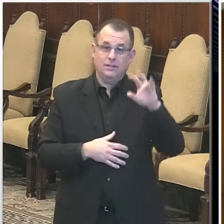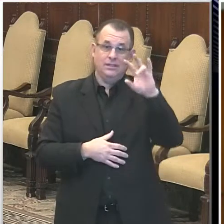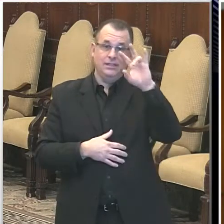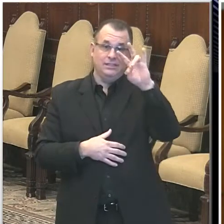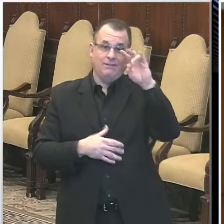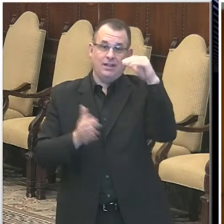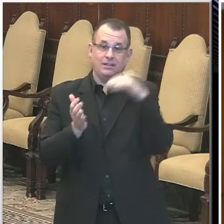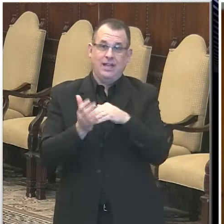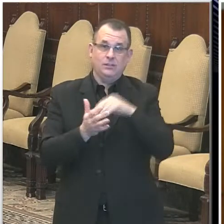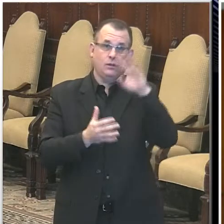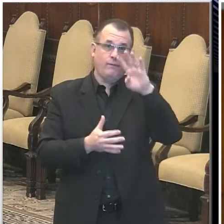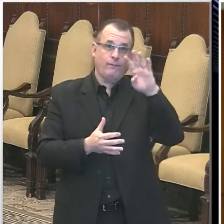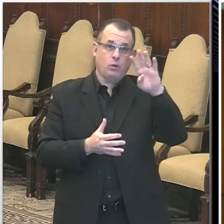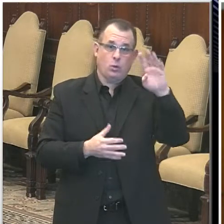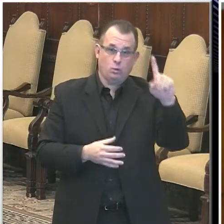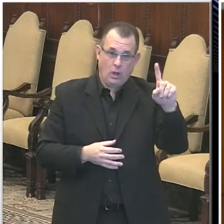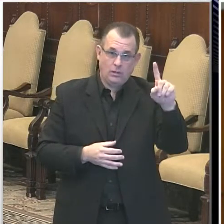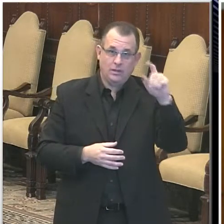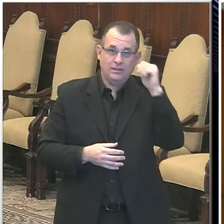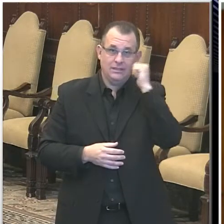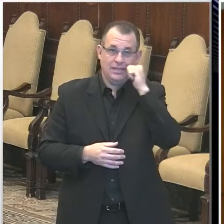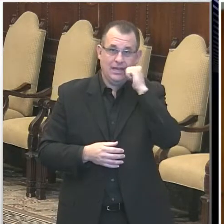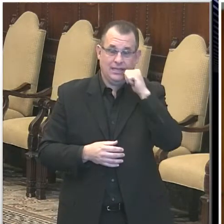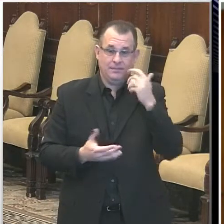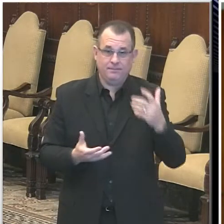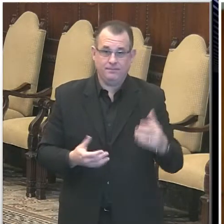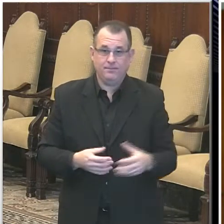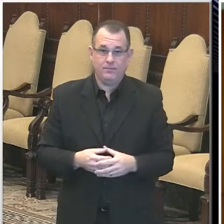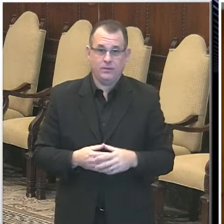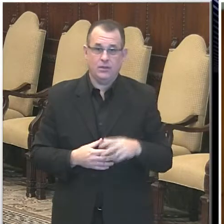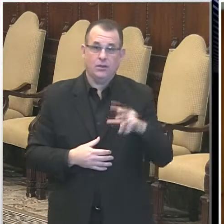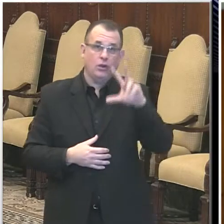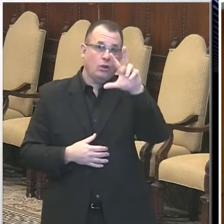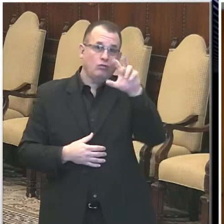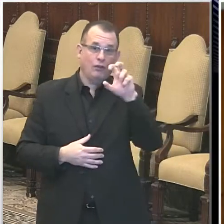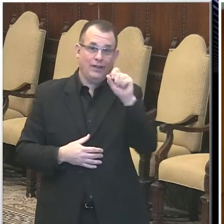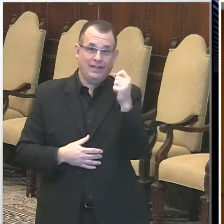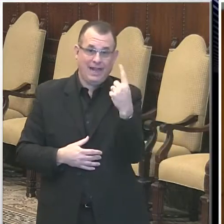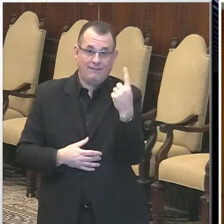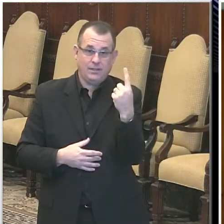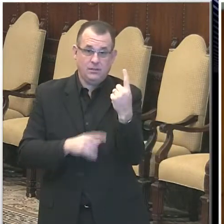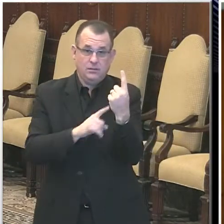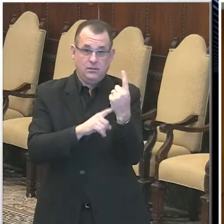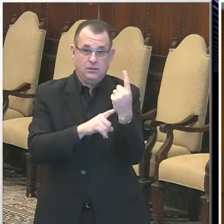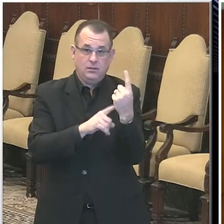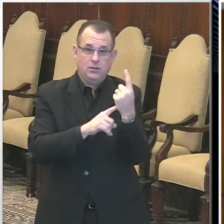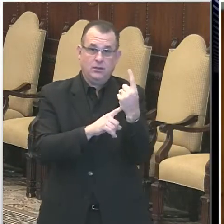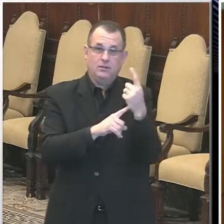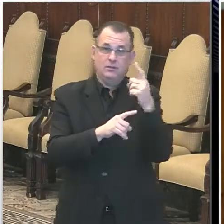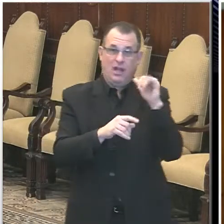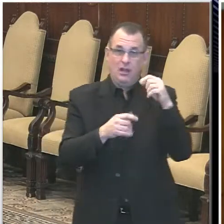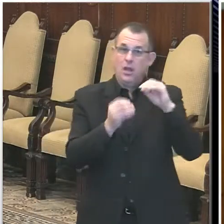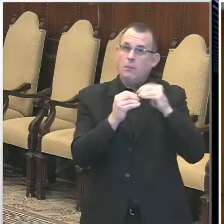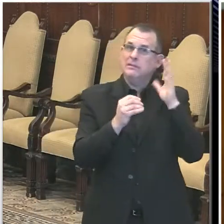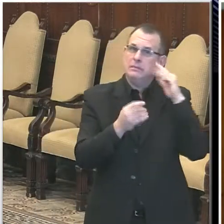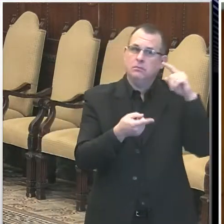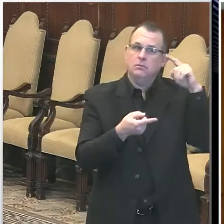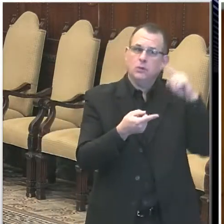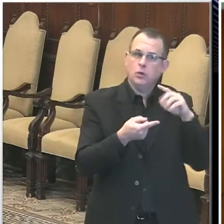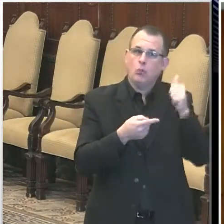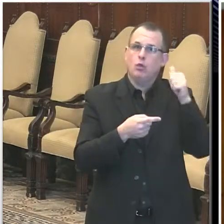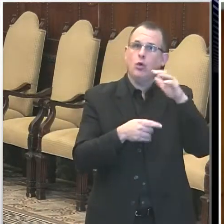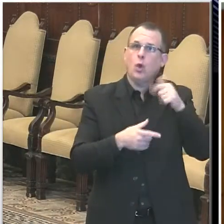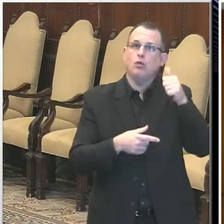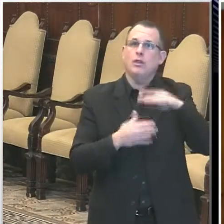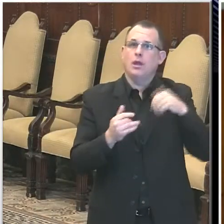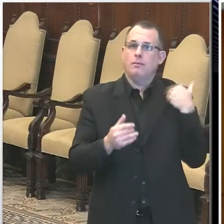cases since the beginning of the epidemic. Now that 311 count is lower than we had before, but again, we're seeing a lower number